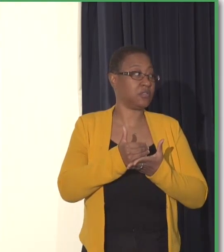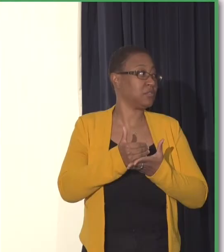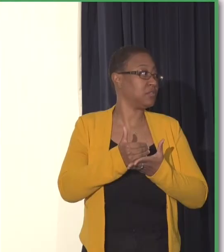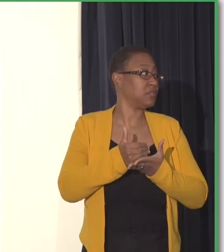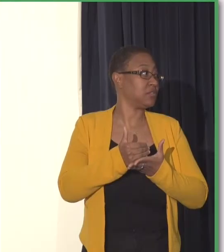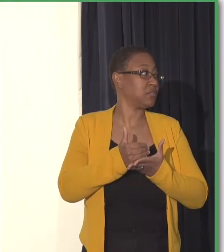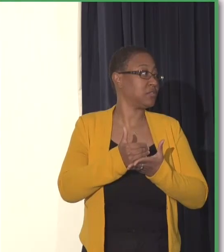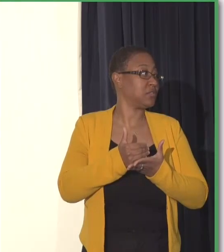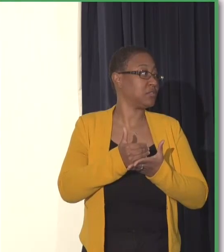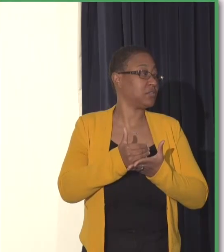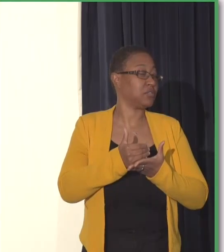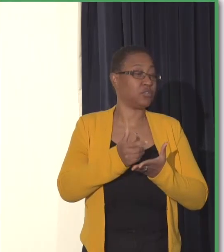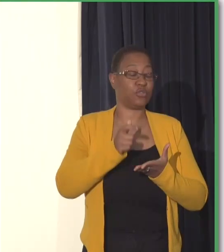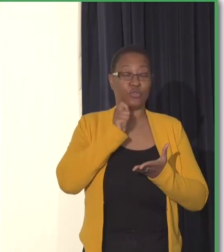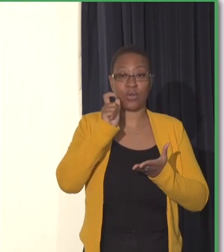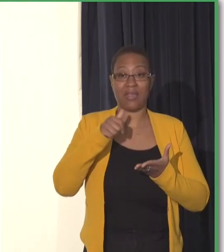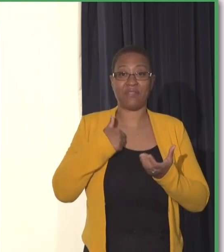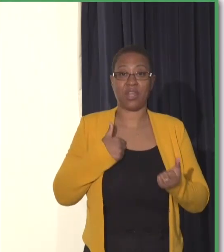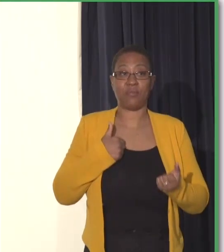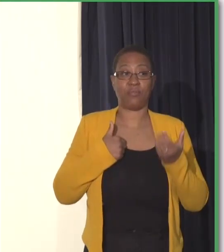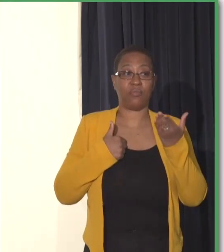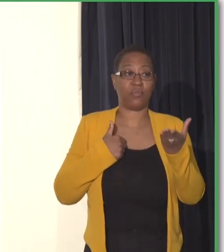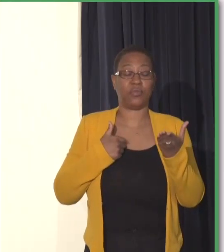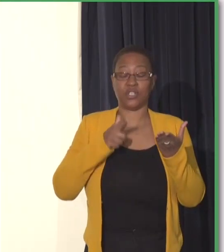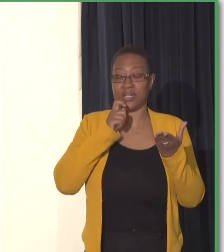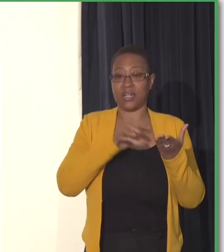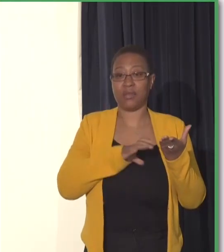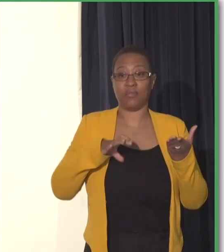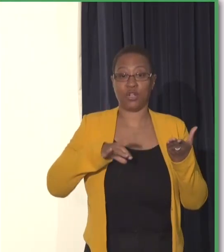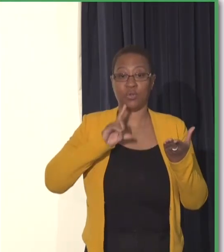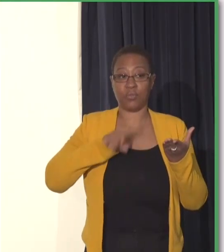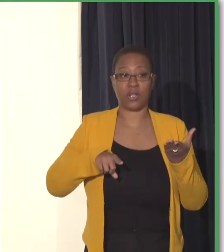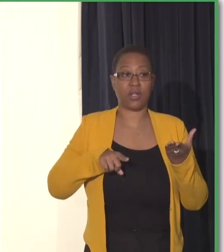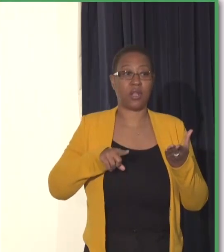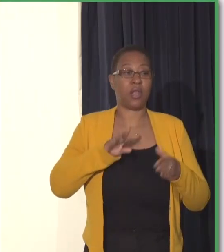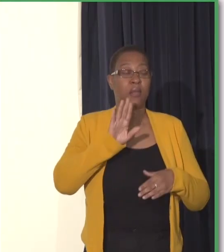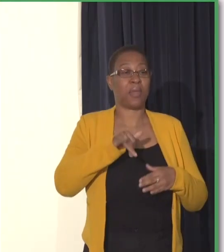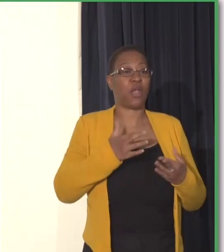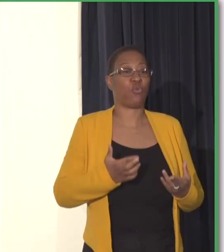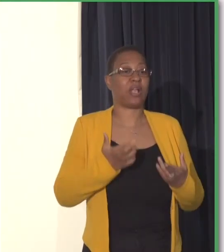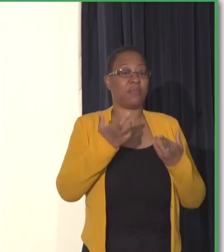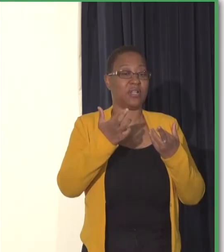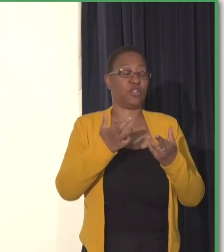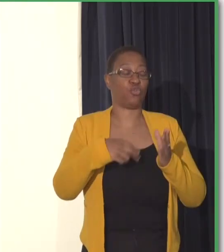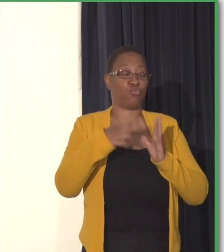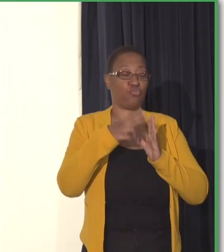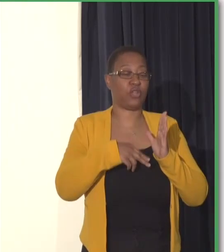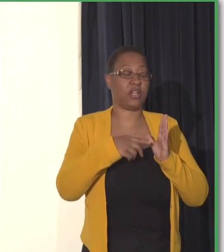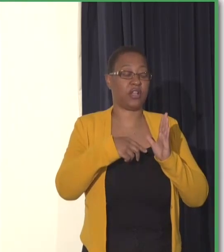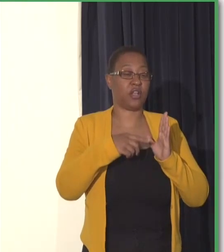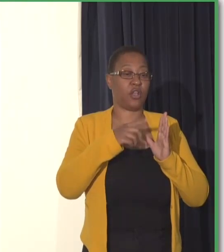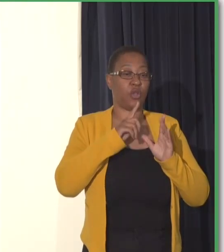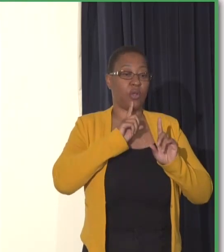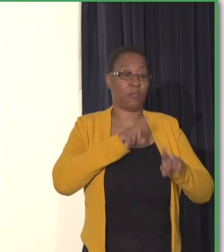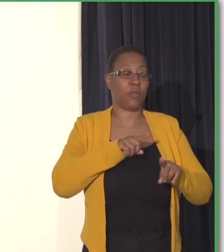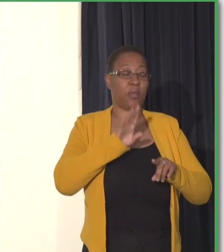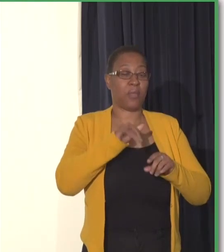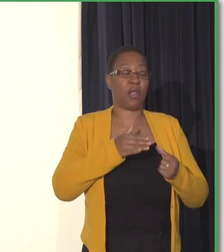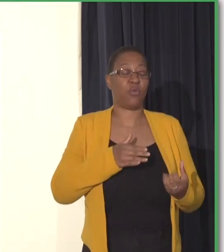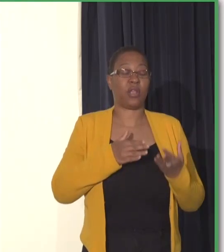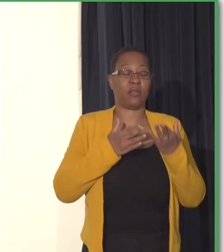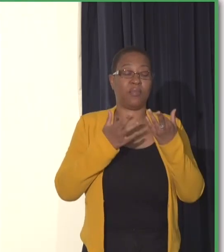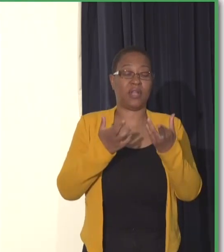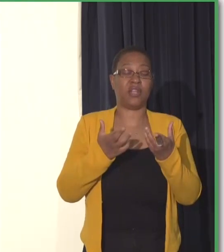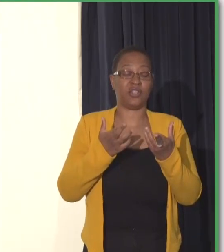it's a committee report. Is that how it works? Yeah, by recommendation, you got to read the report, and then that's is by recommendation of